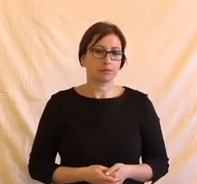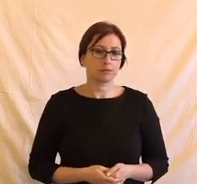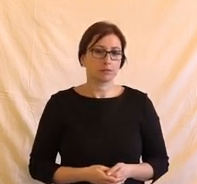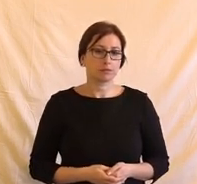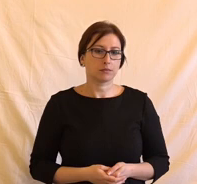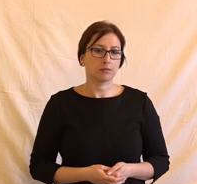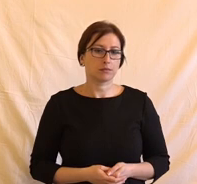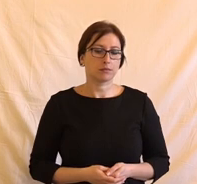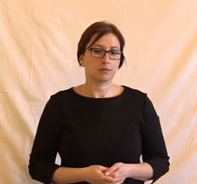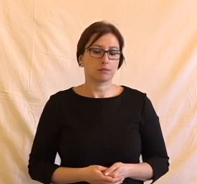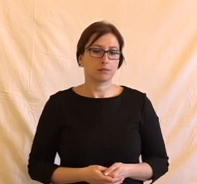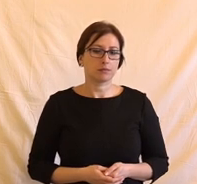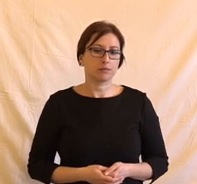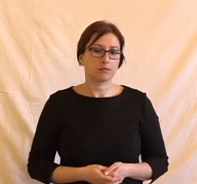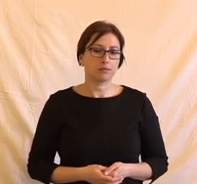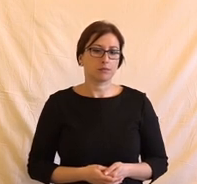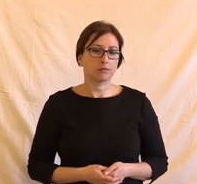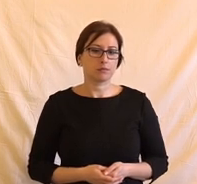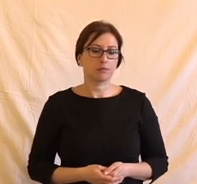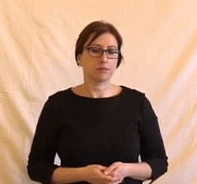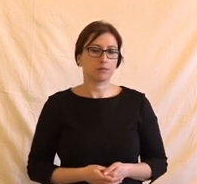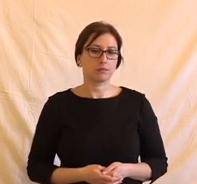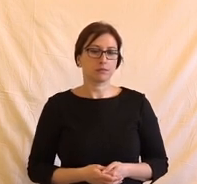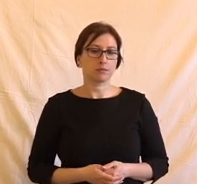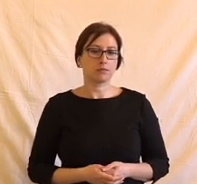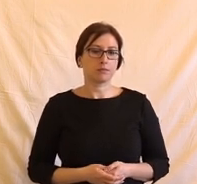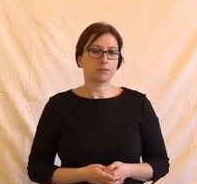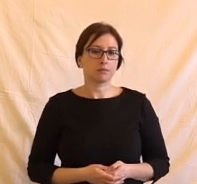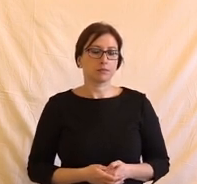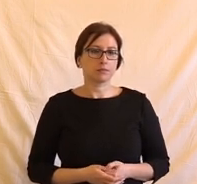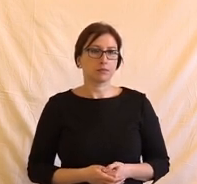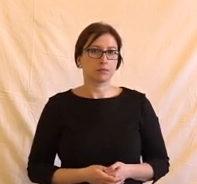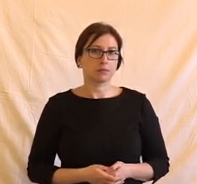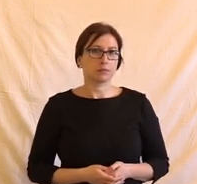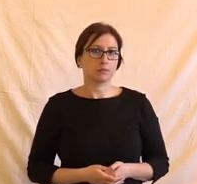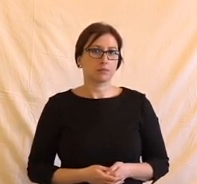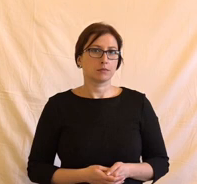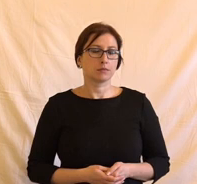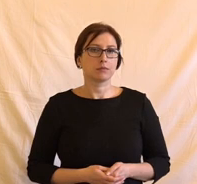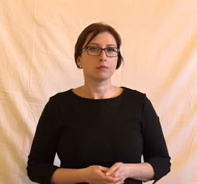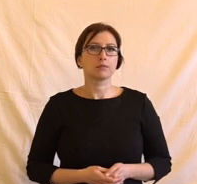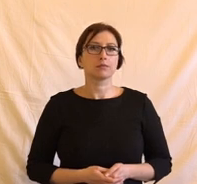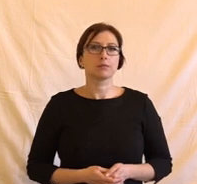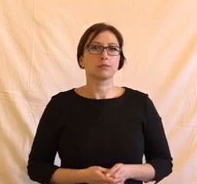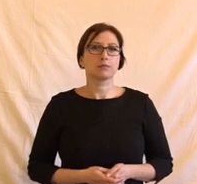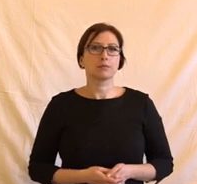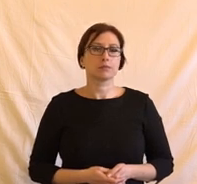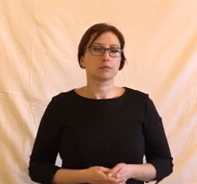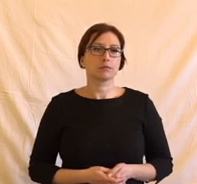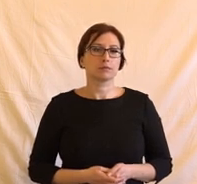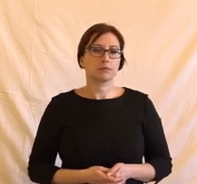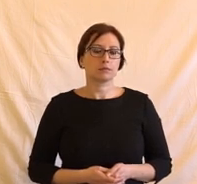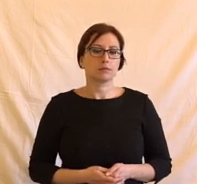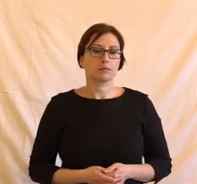for people under guardianship. When you deal with mentally disabled people, when you deal with people with